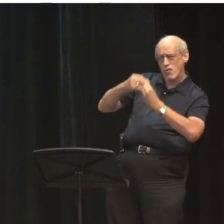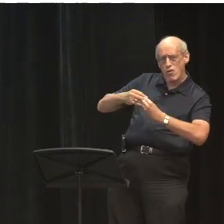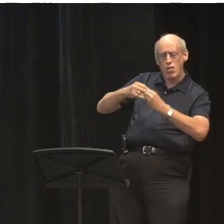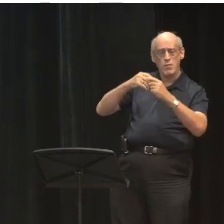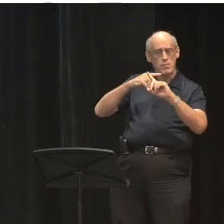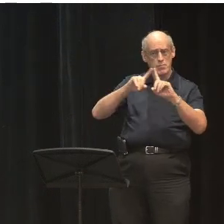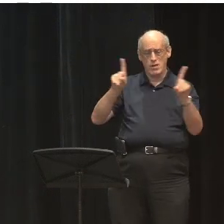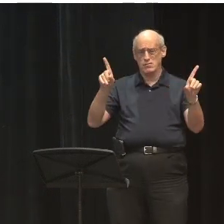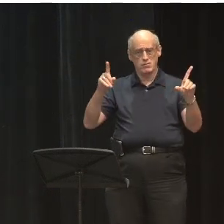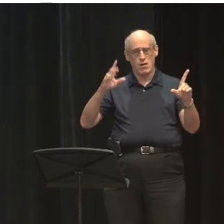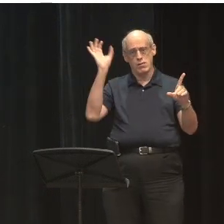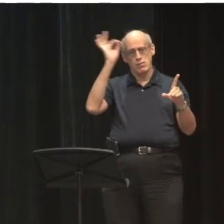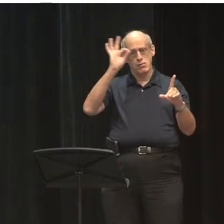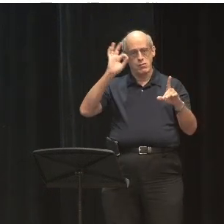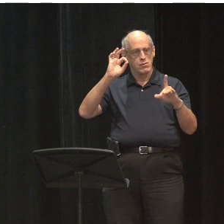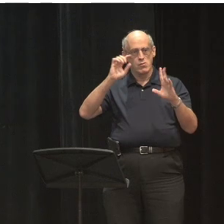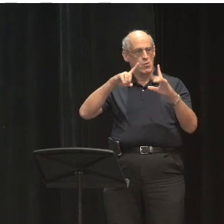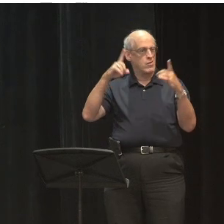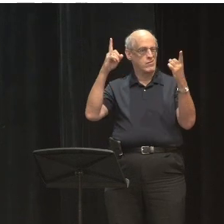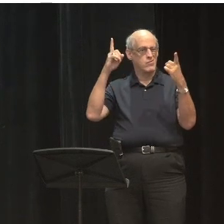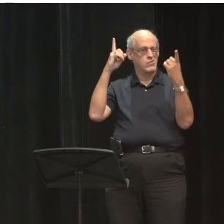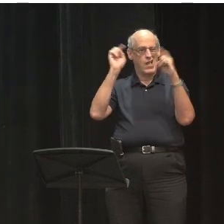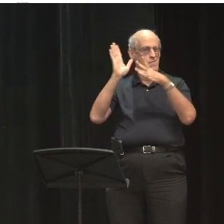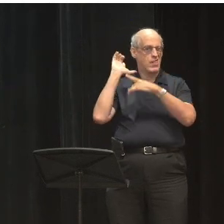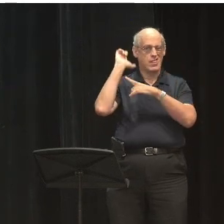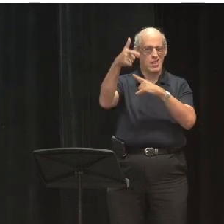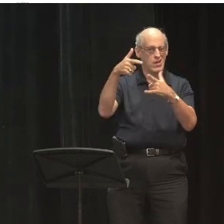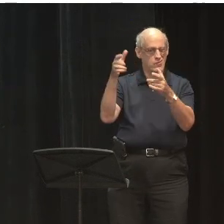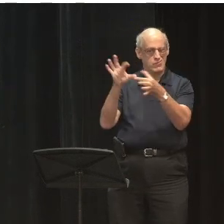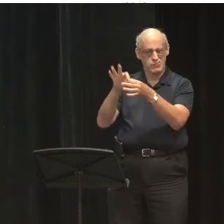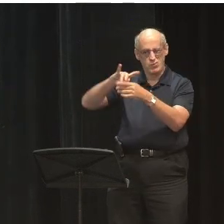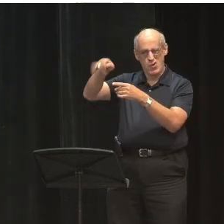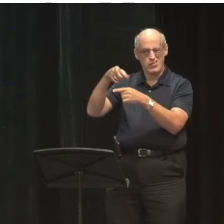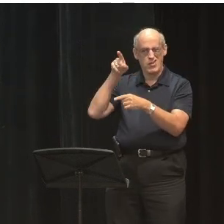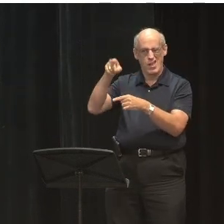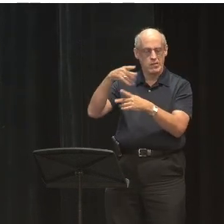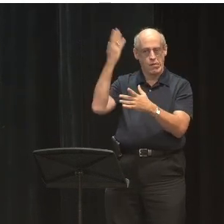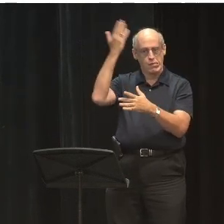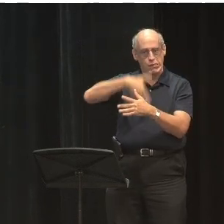no idea of what I was buying into with this project.